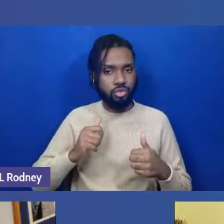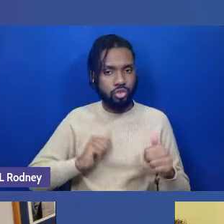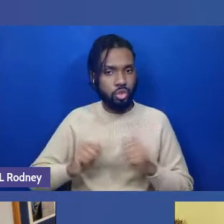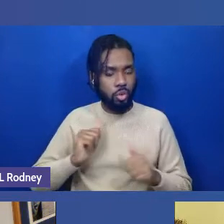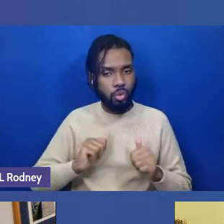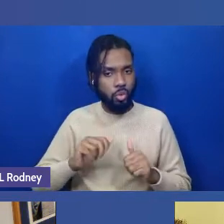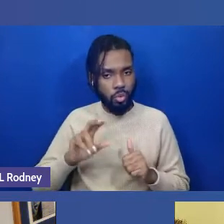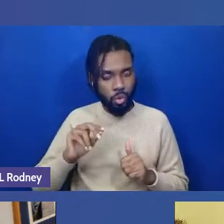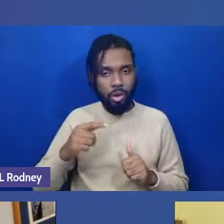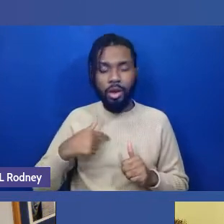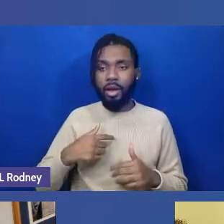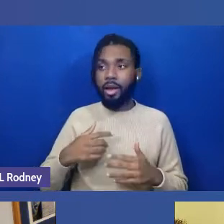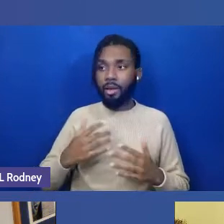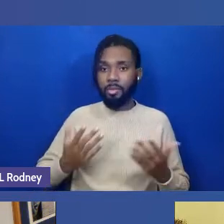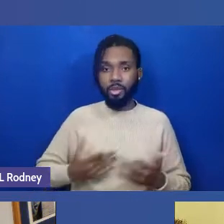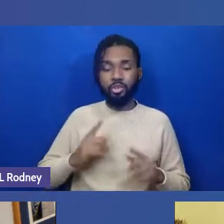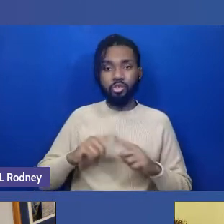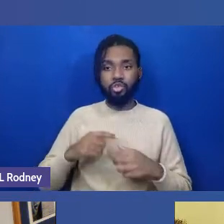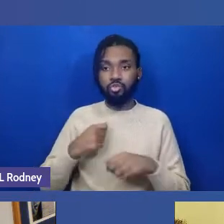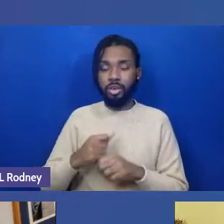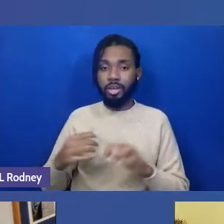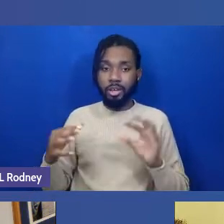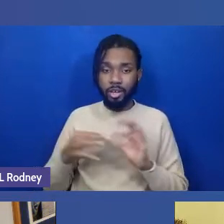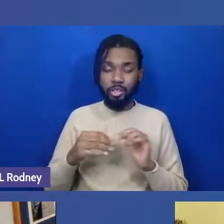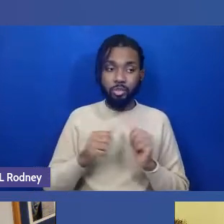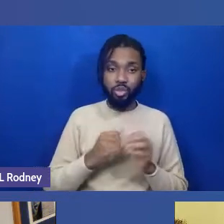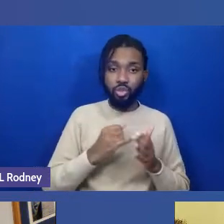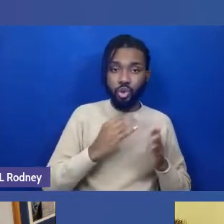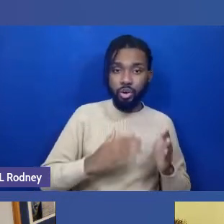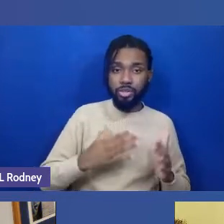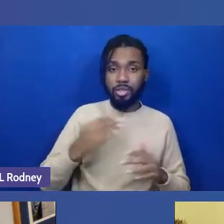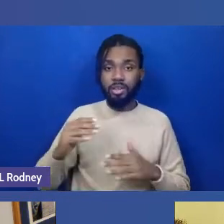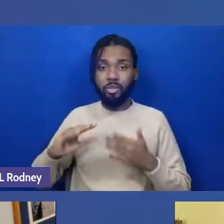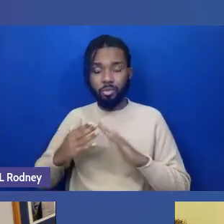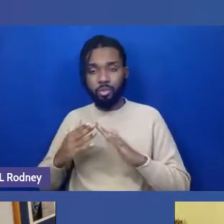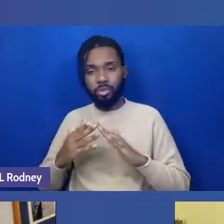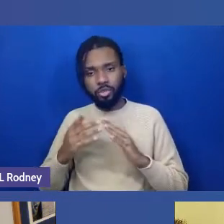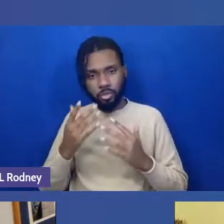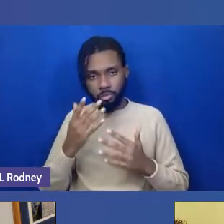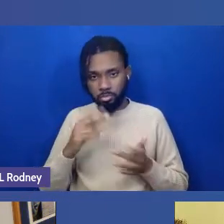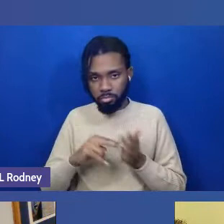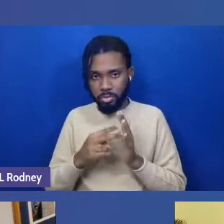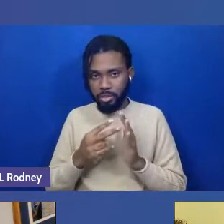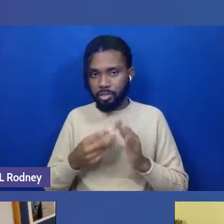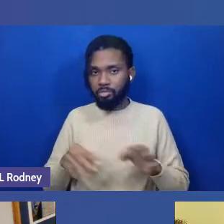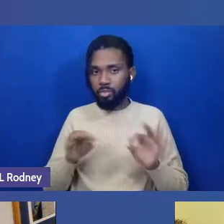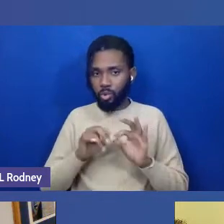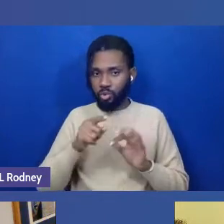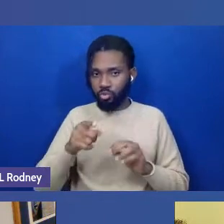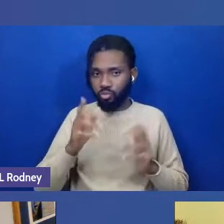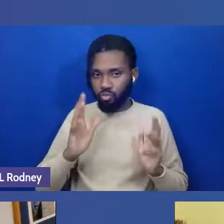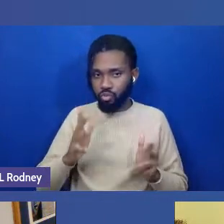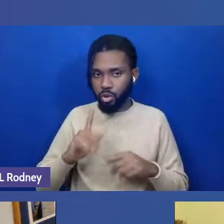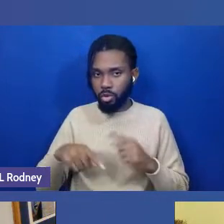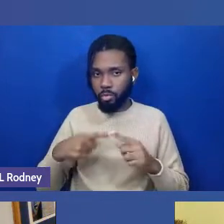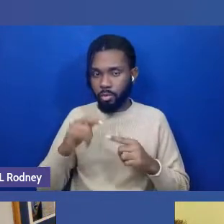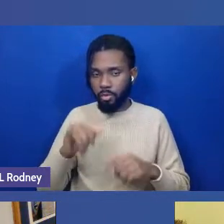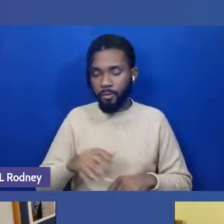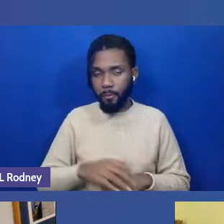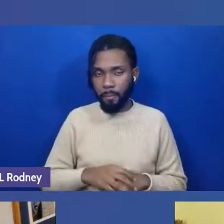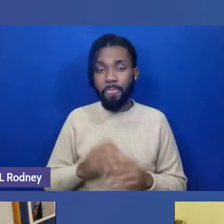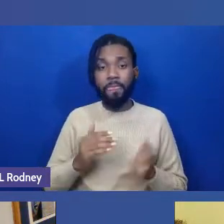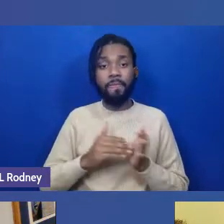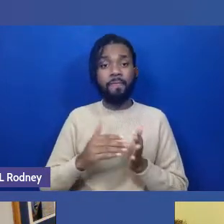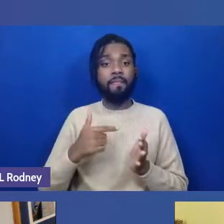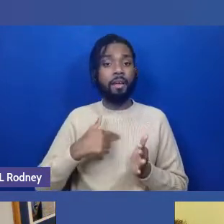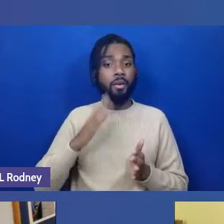the connection between the artist and the community. So be ready to talk about that. And I often will ask an artist